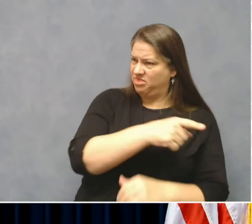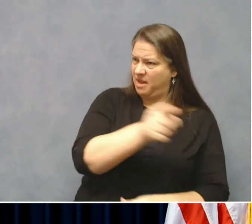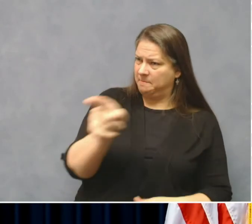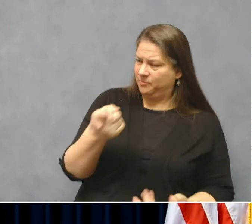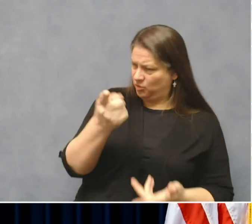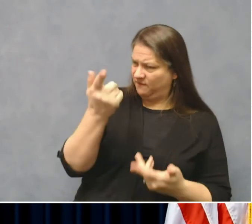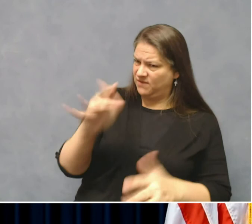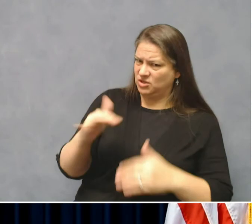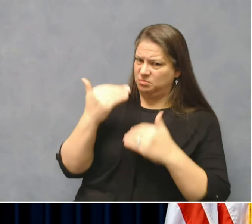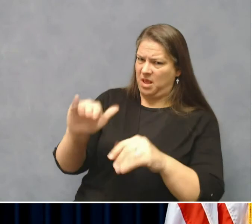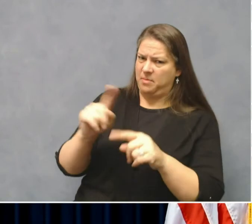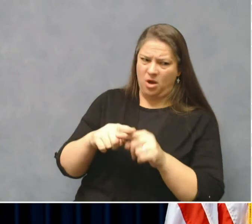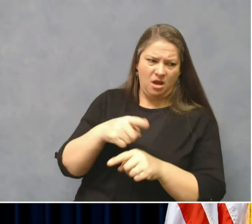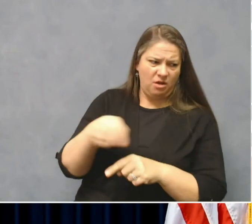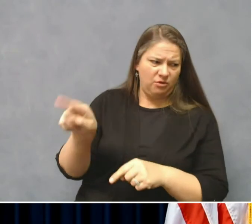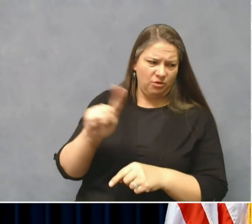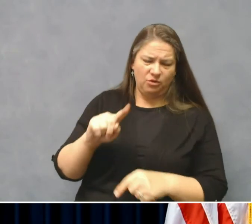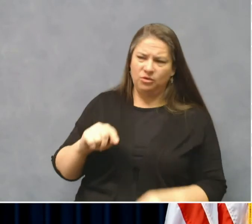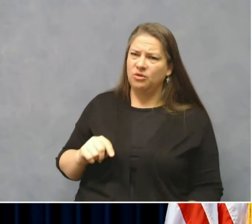charitable gaming?